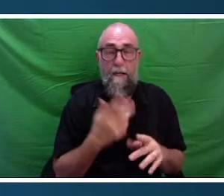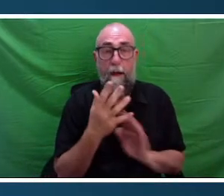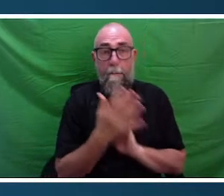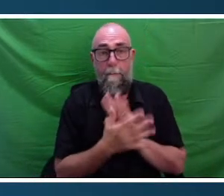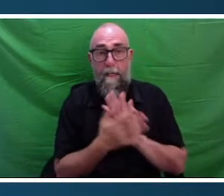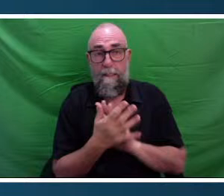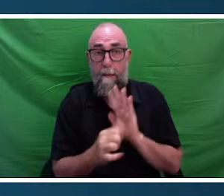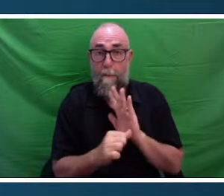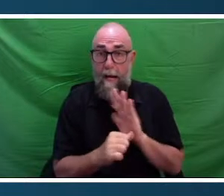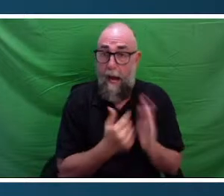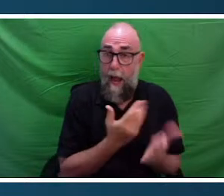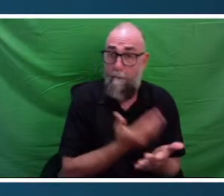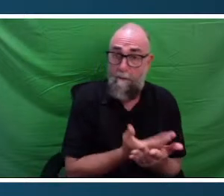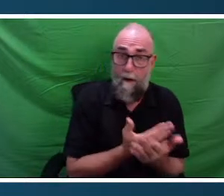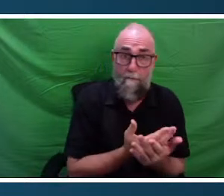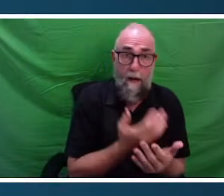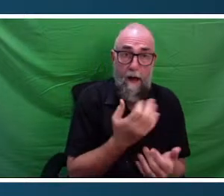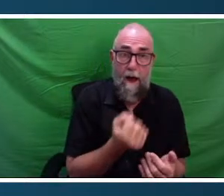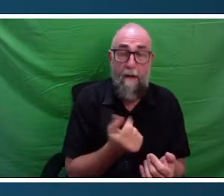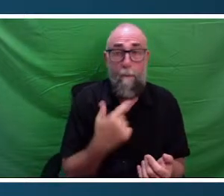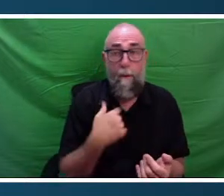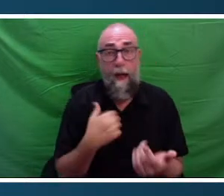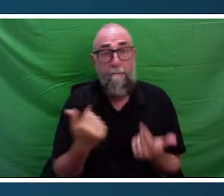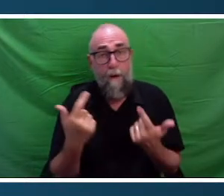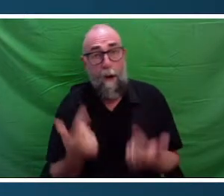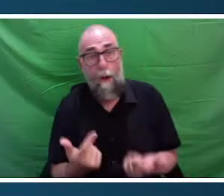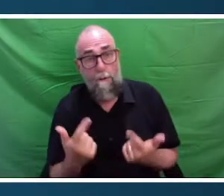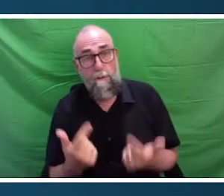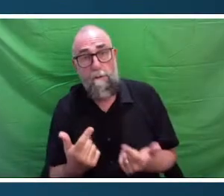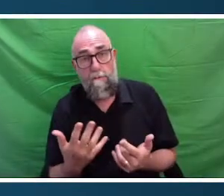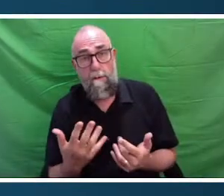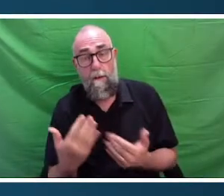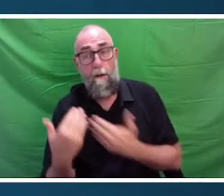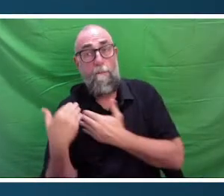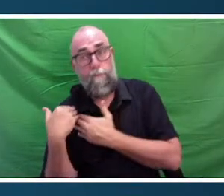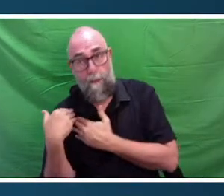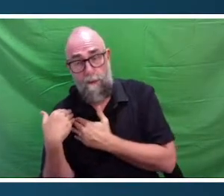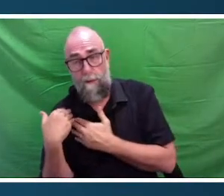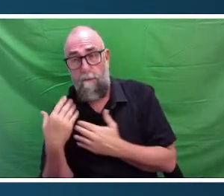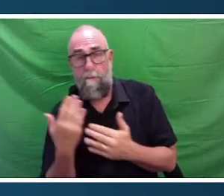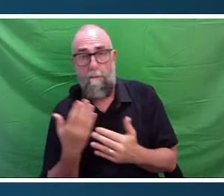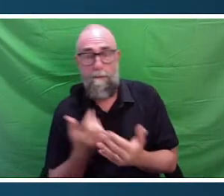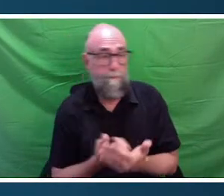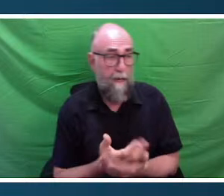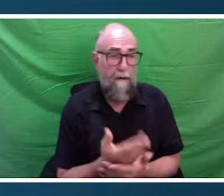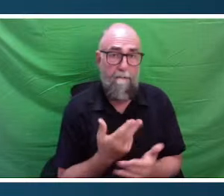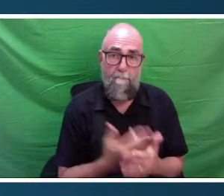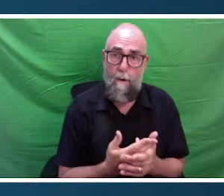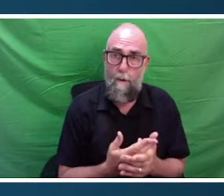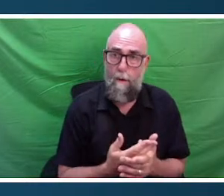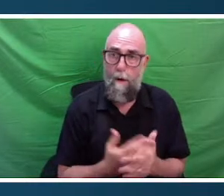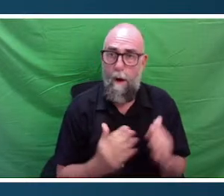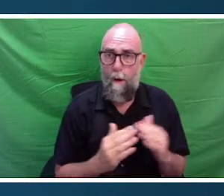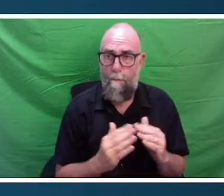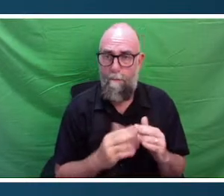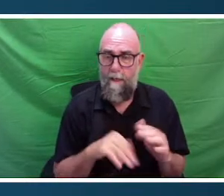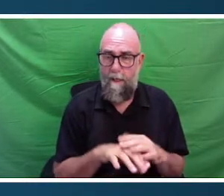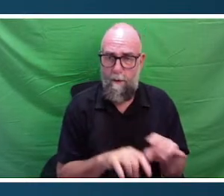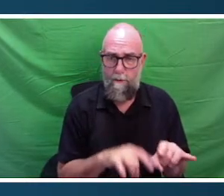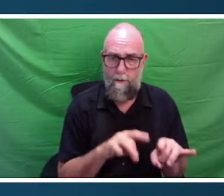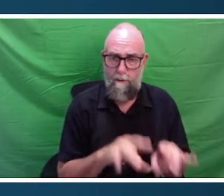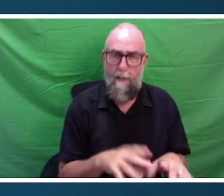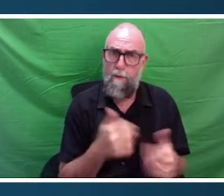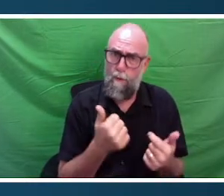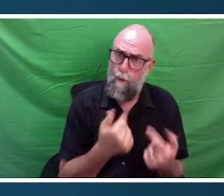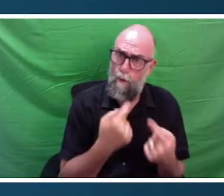despite the cost of living pressures here, which is overwhelmingly a good news story. So onto remittances briefly.